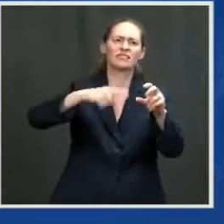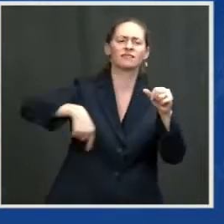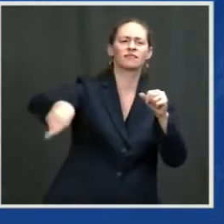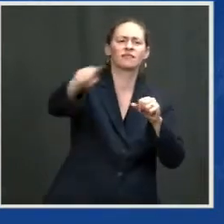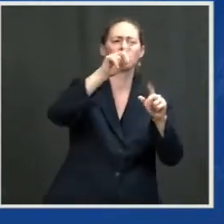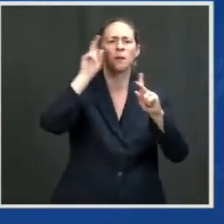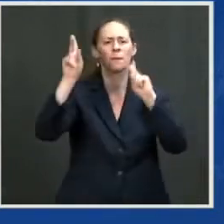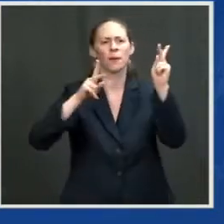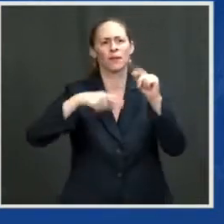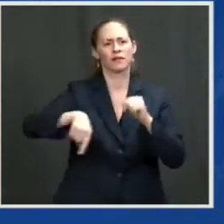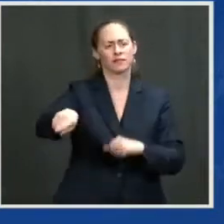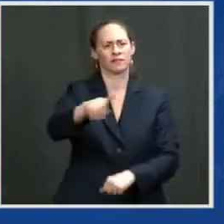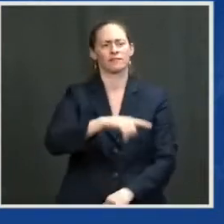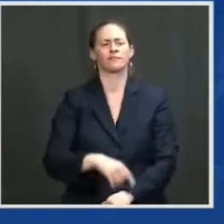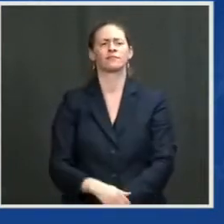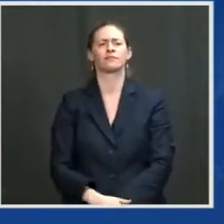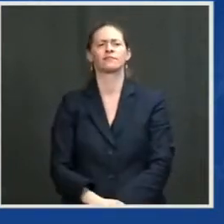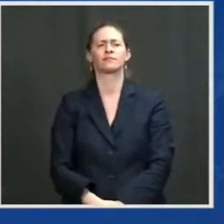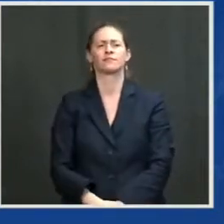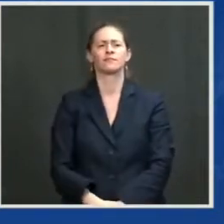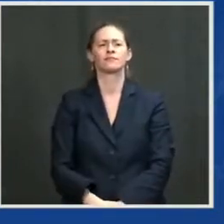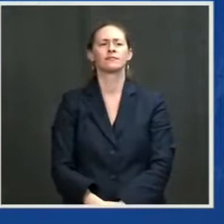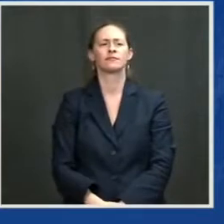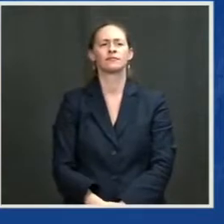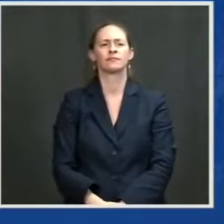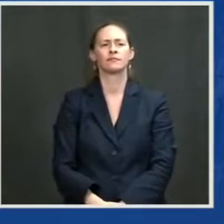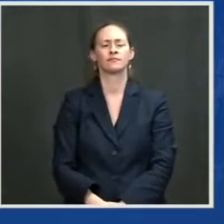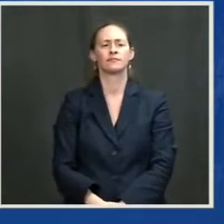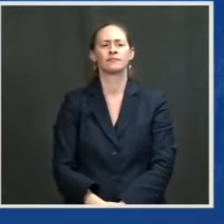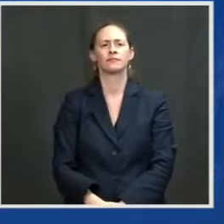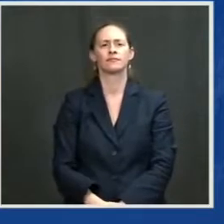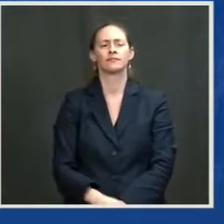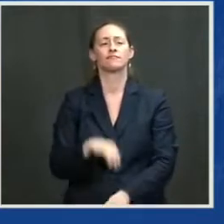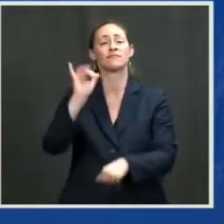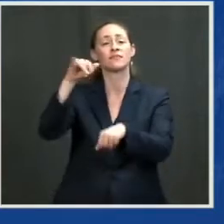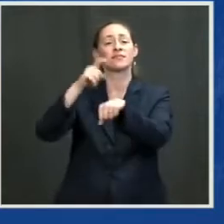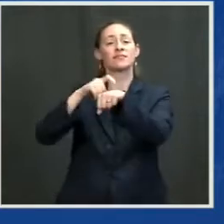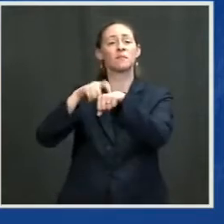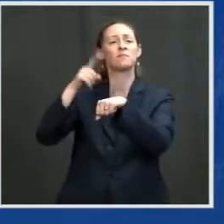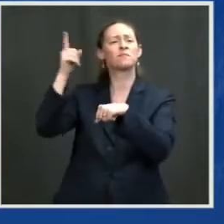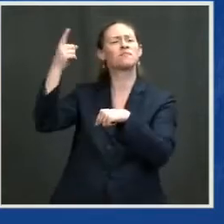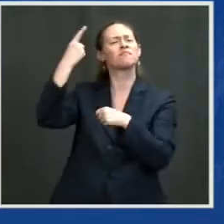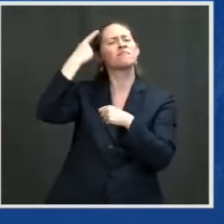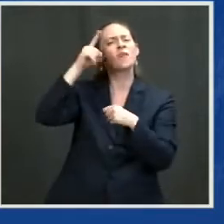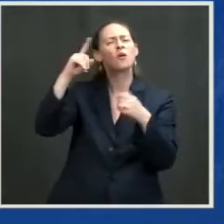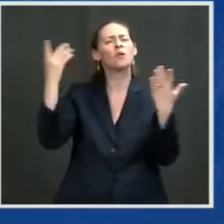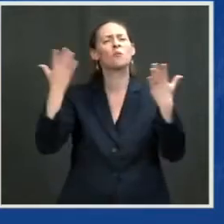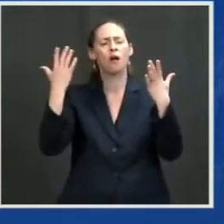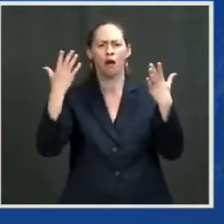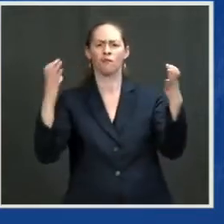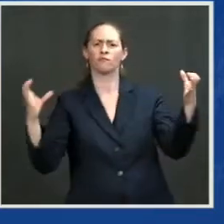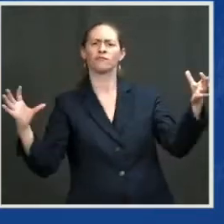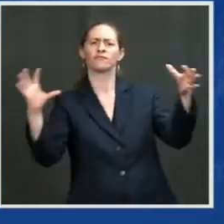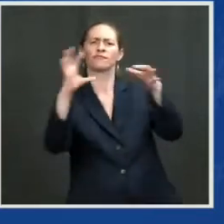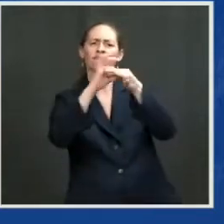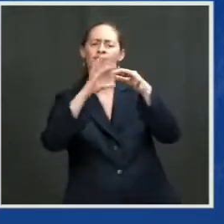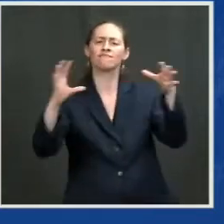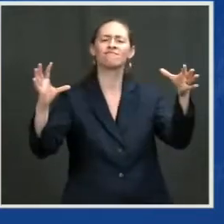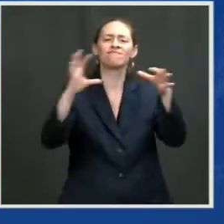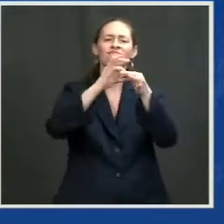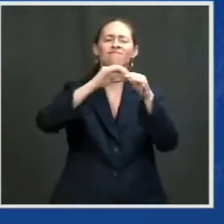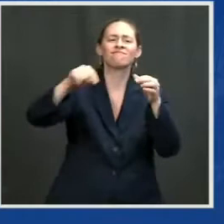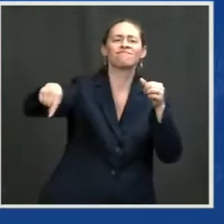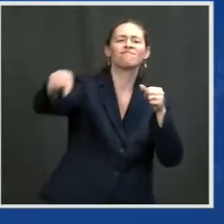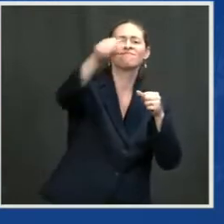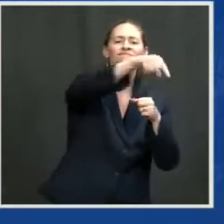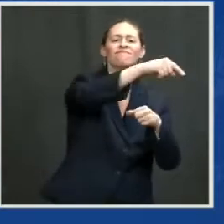1952, it was built there's nothing there. It was built to make sure that we, in fact, are able to, it was going to last for